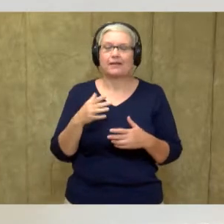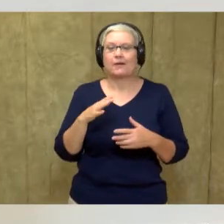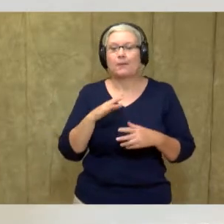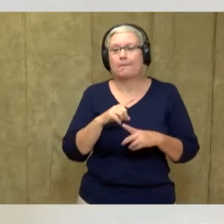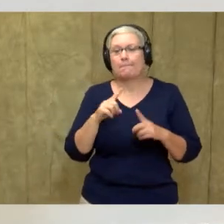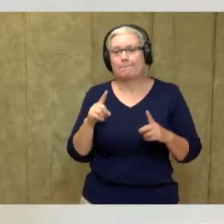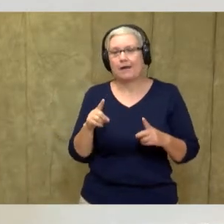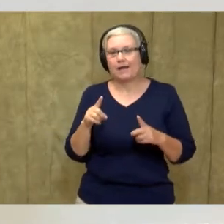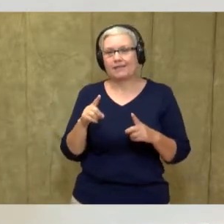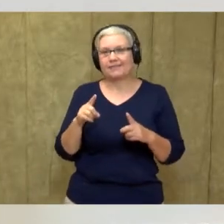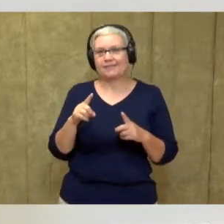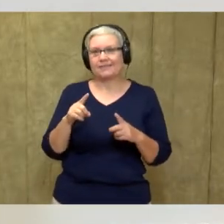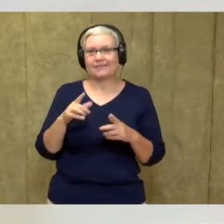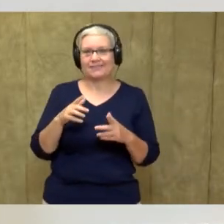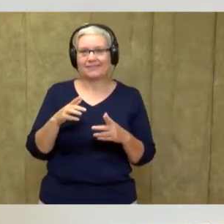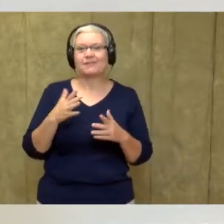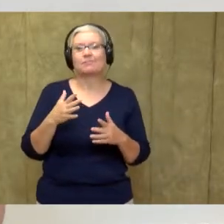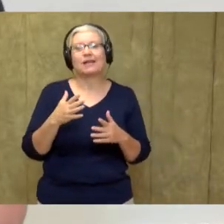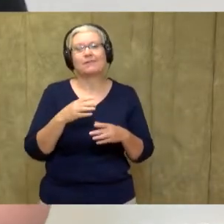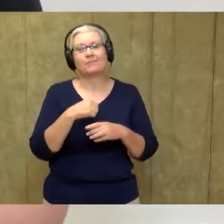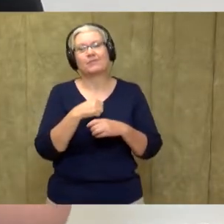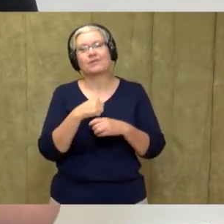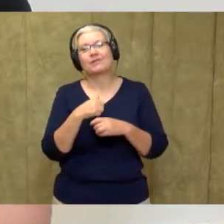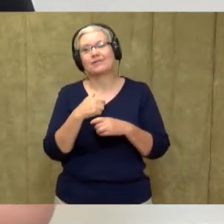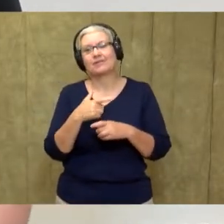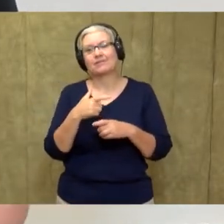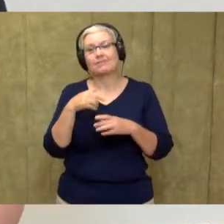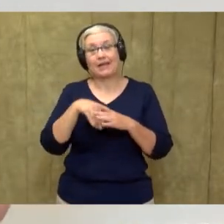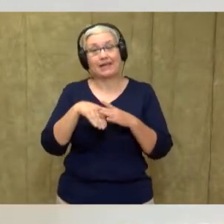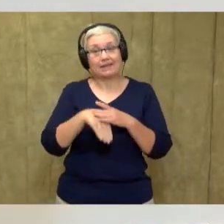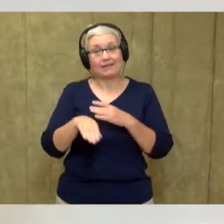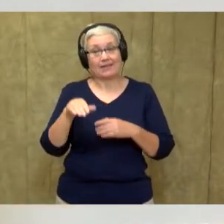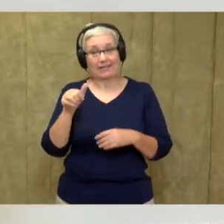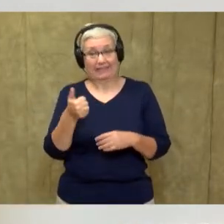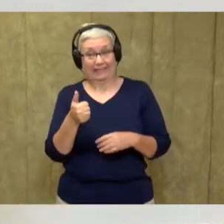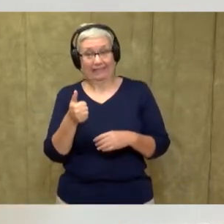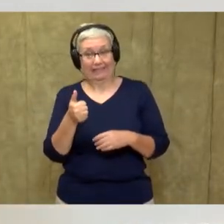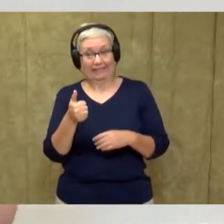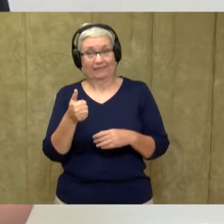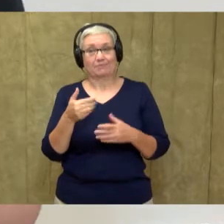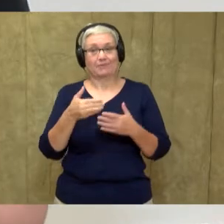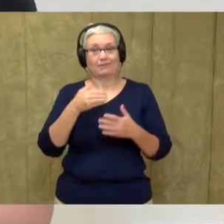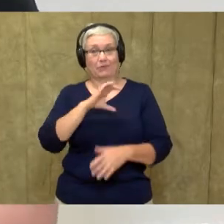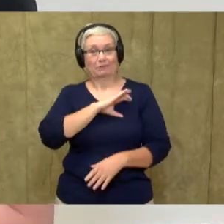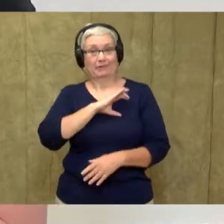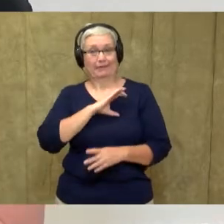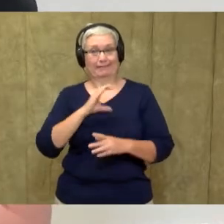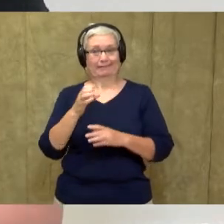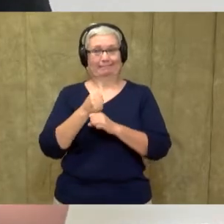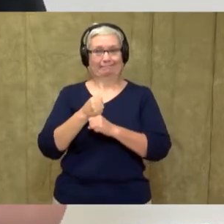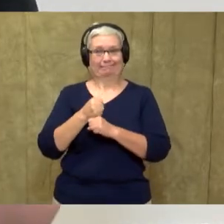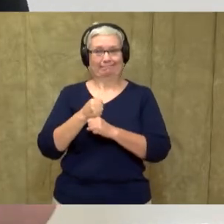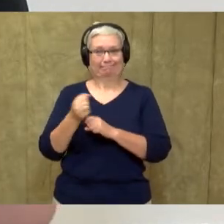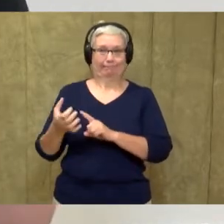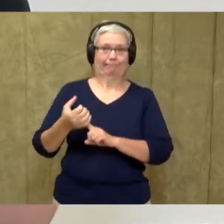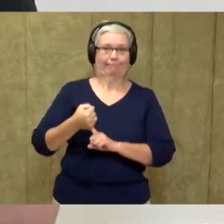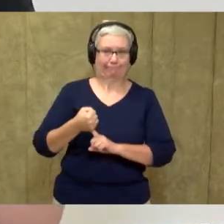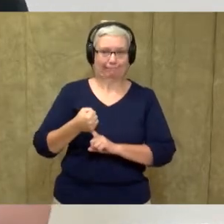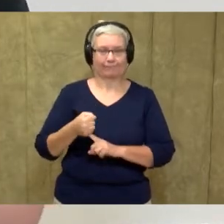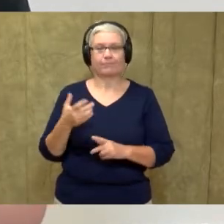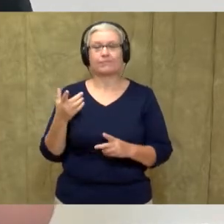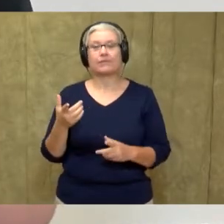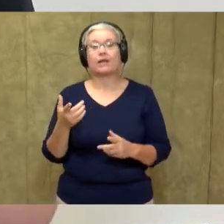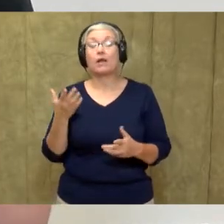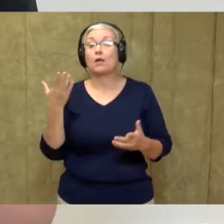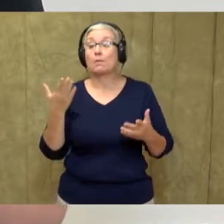is 9 o'clock, can we make it 10? Okay, as long as I'm in before the police come and get me. But imagine that